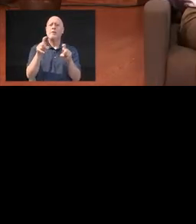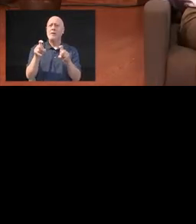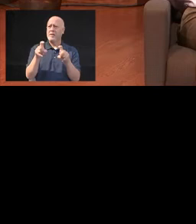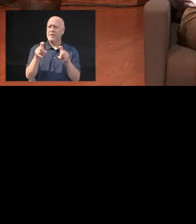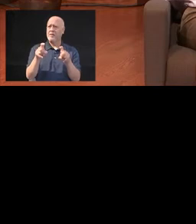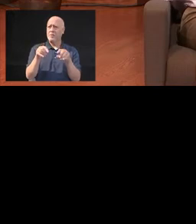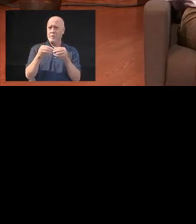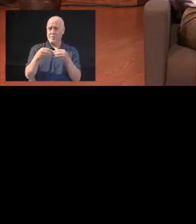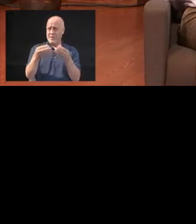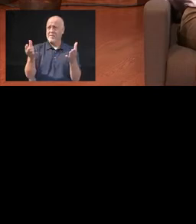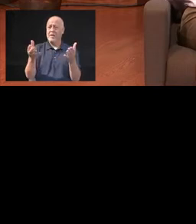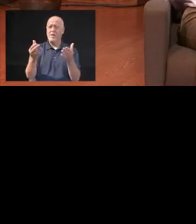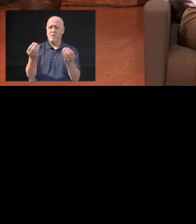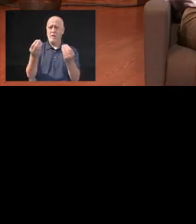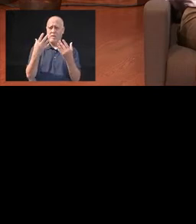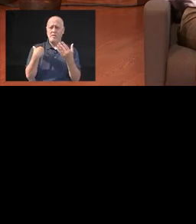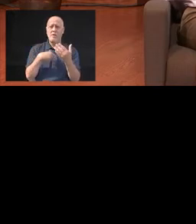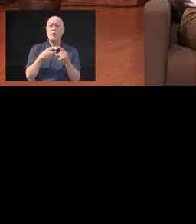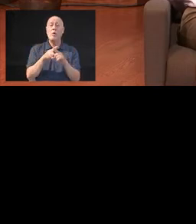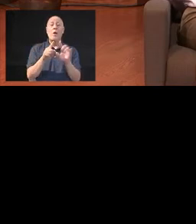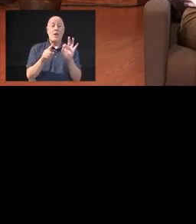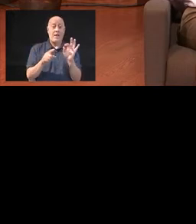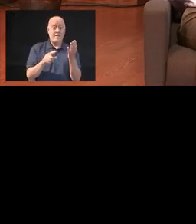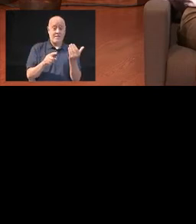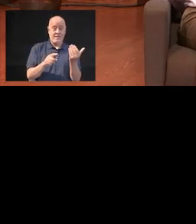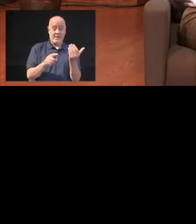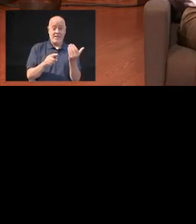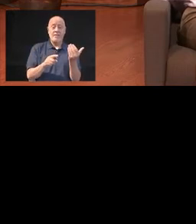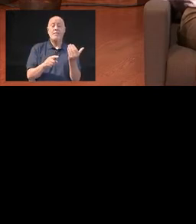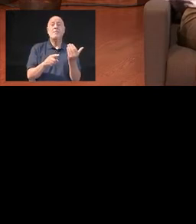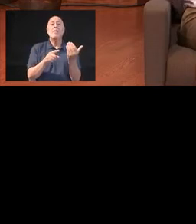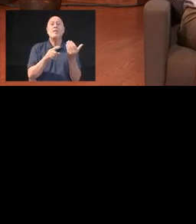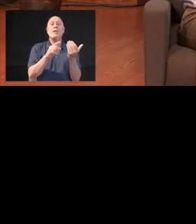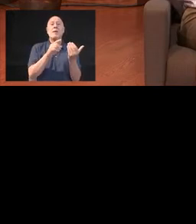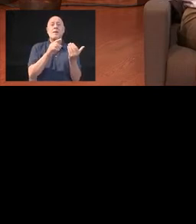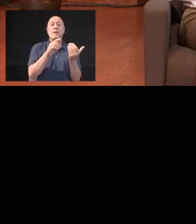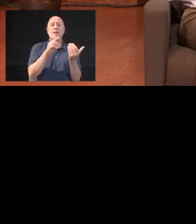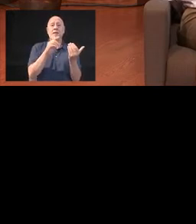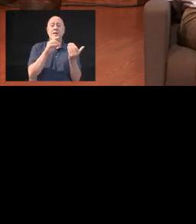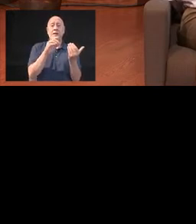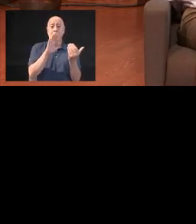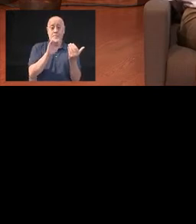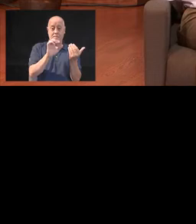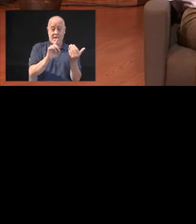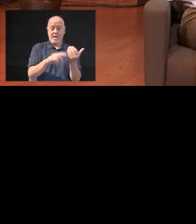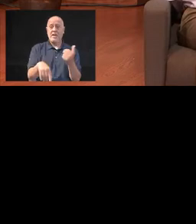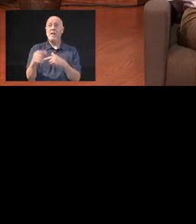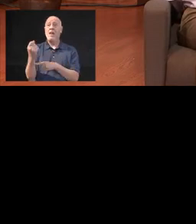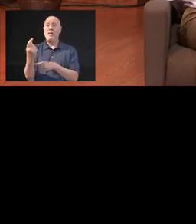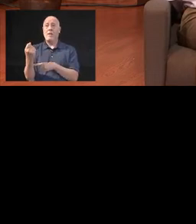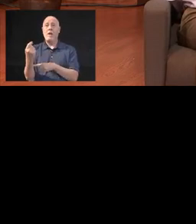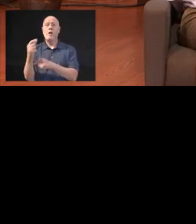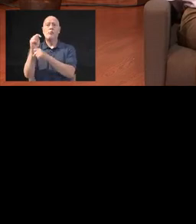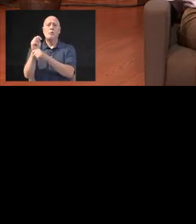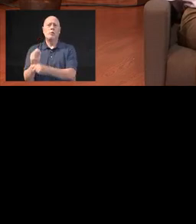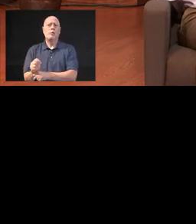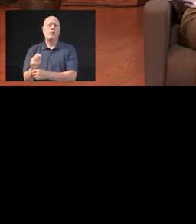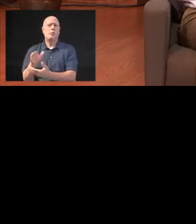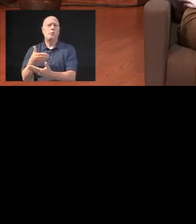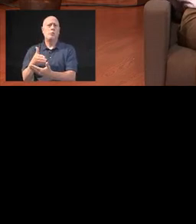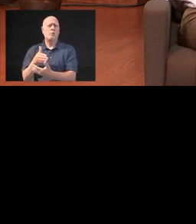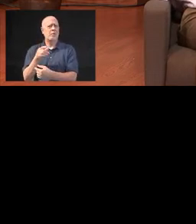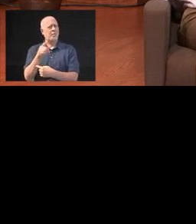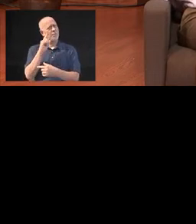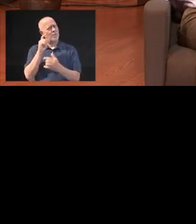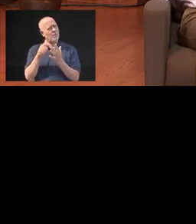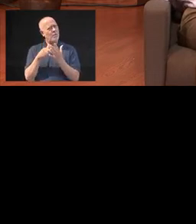just like before the pandemic, 9:15 will be our band, 11 o'clock, traditional music. And let me just say one other note. If you notice that there's